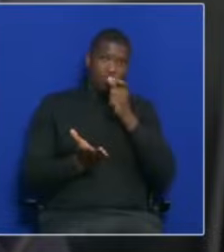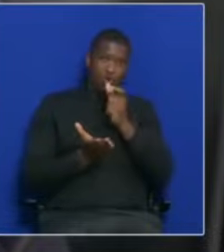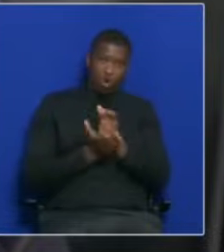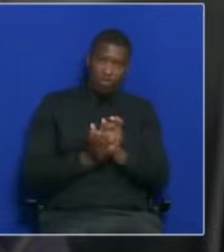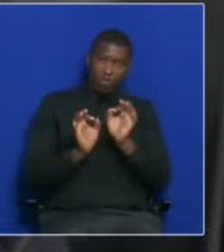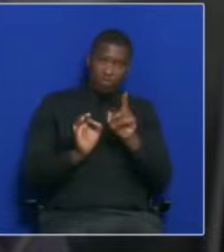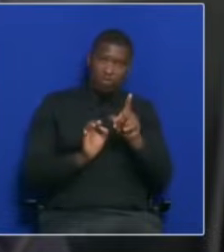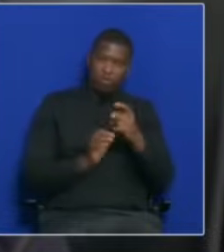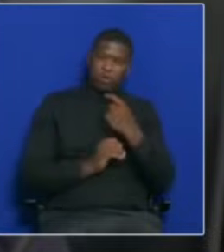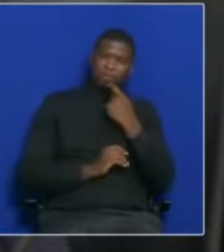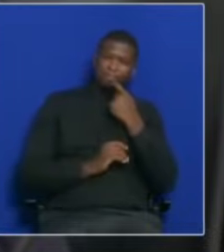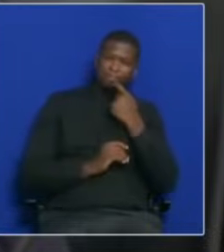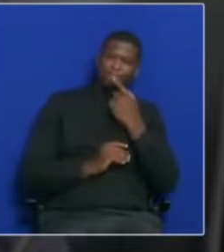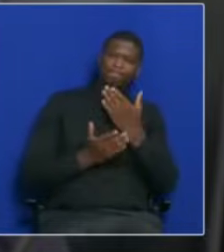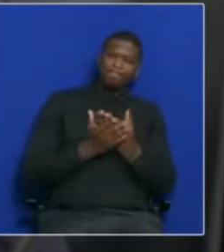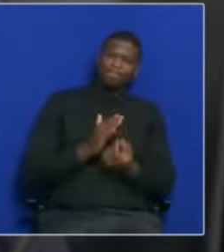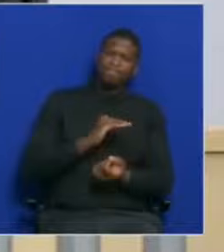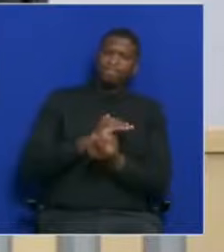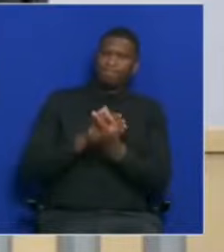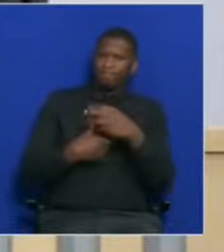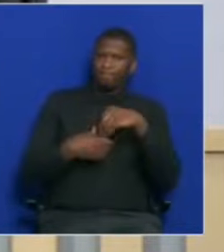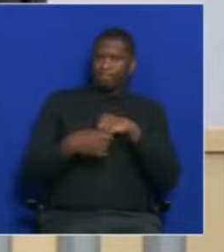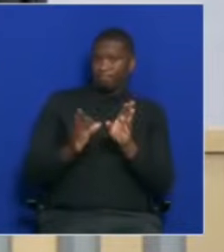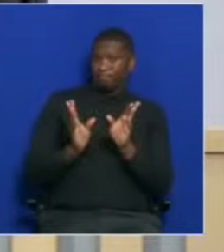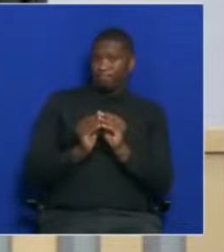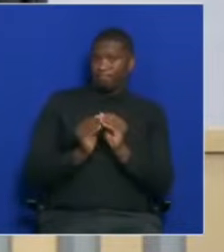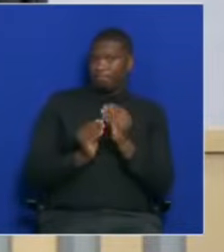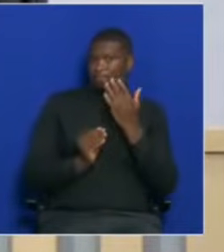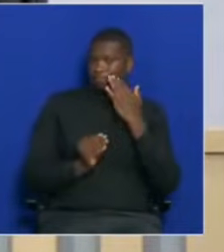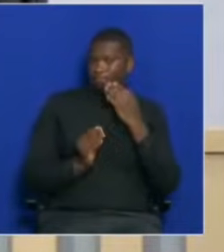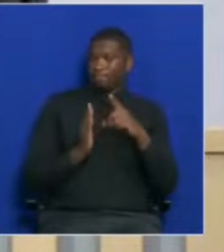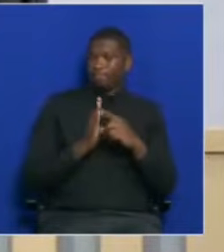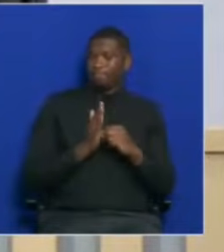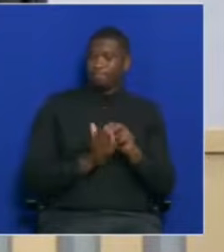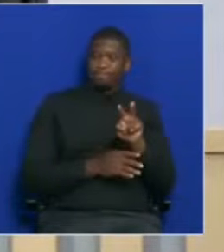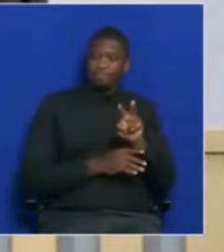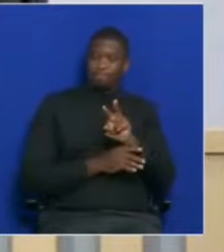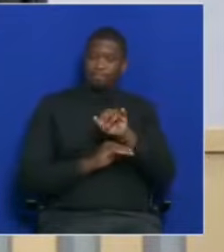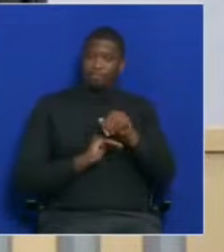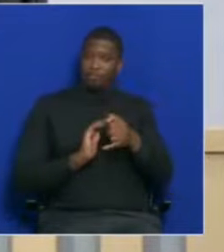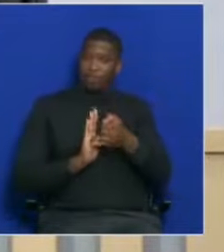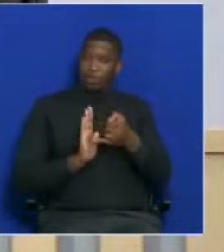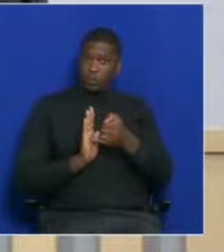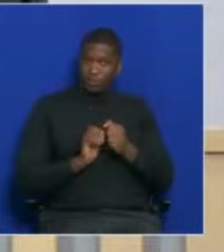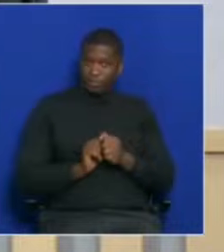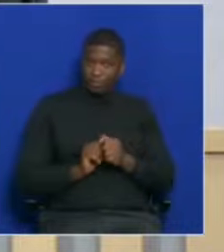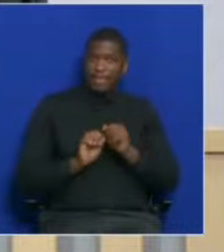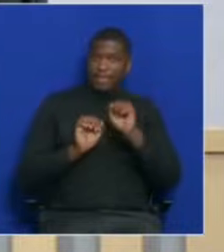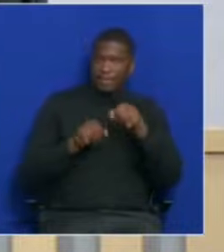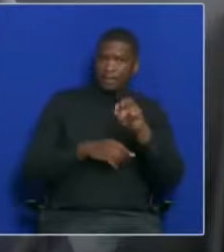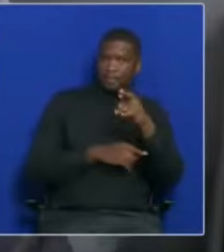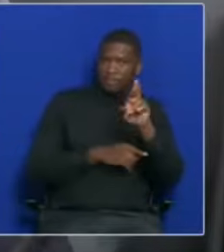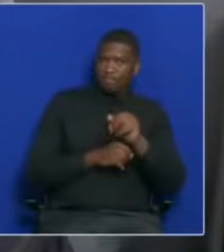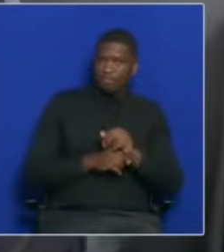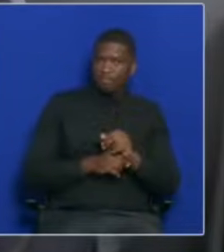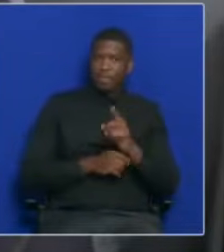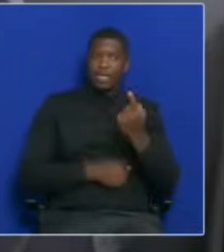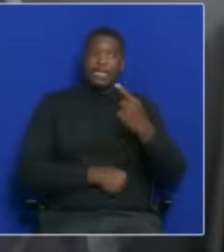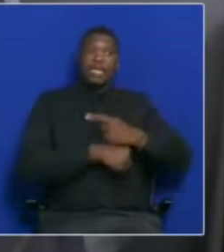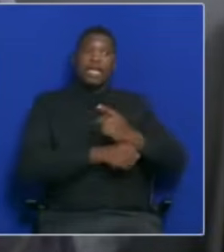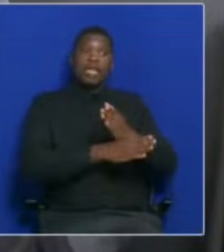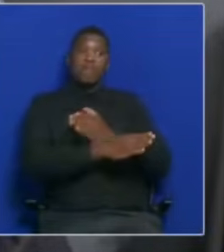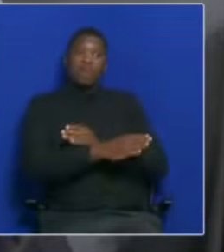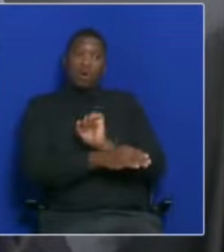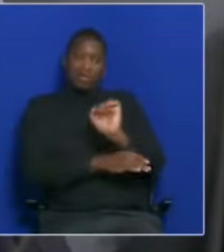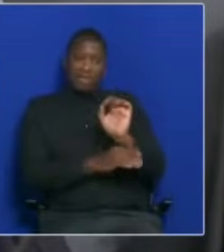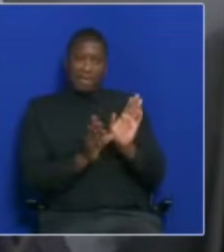have been the meeting of the 22nd of January. Yes. Now, the day before that meeting,